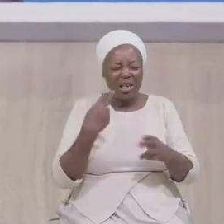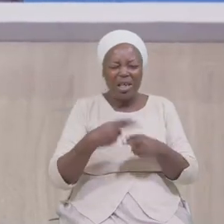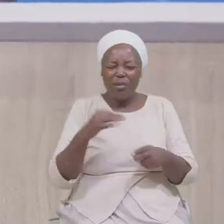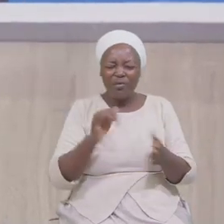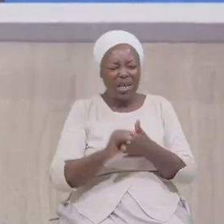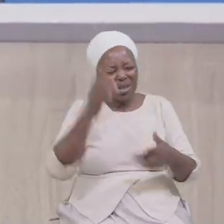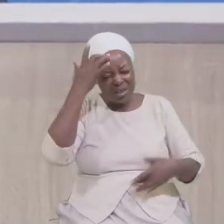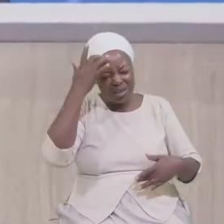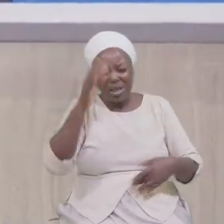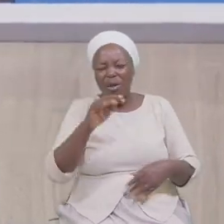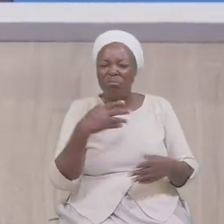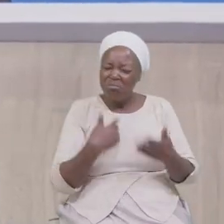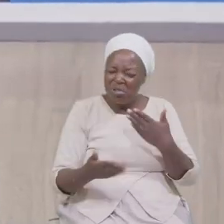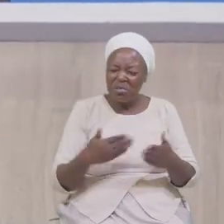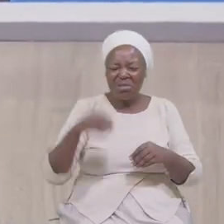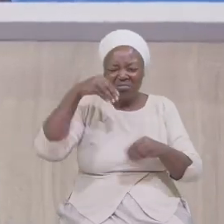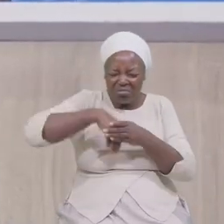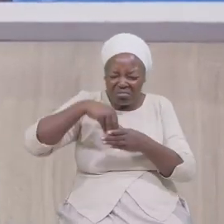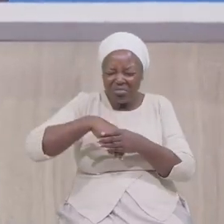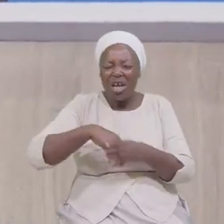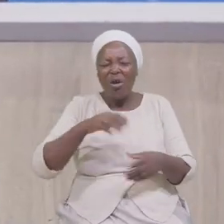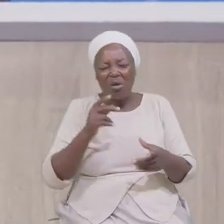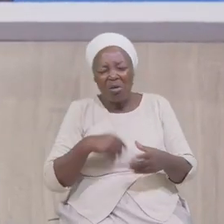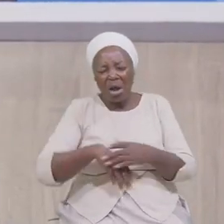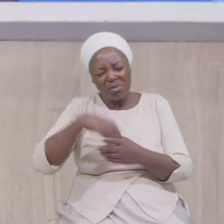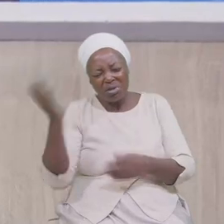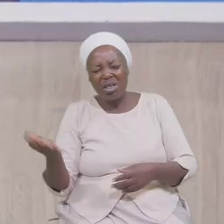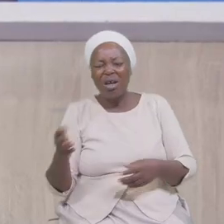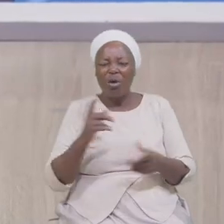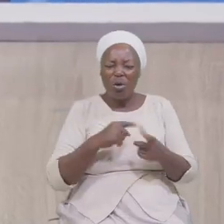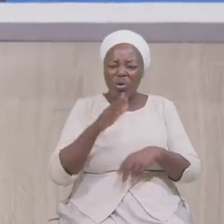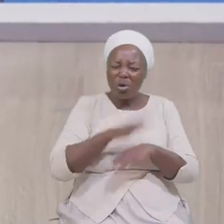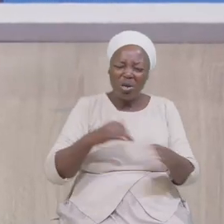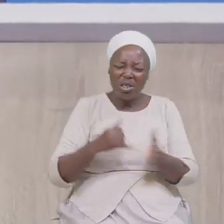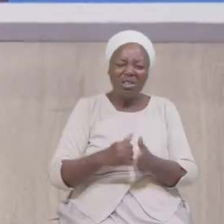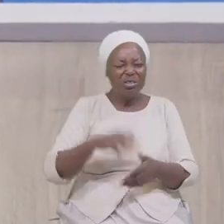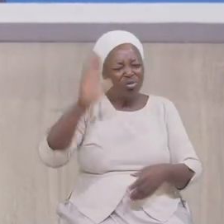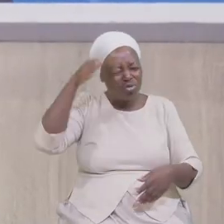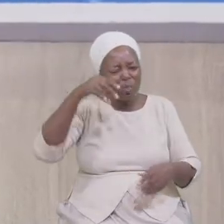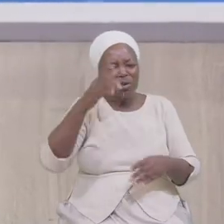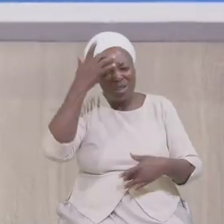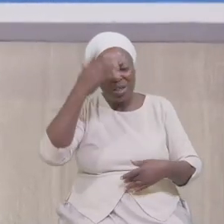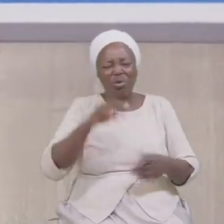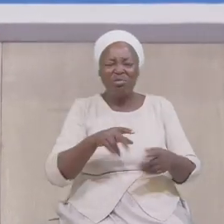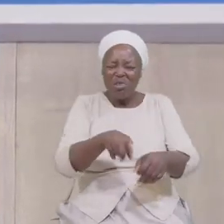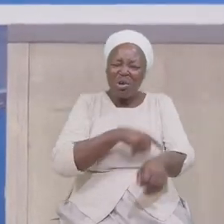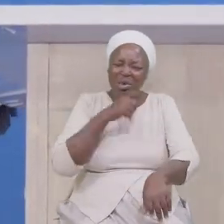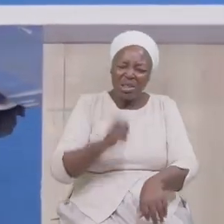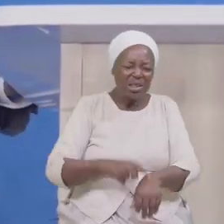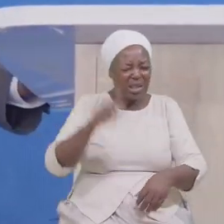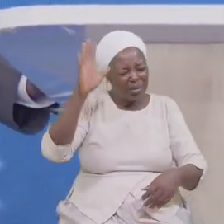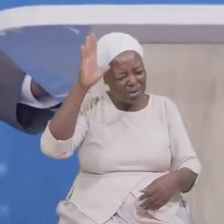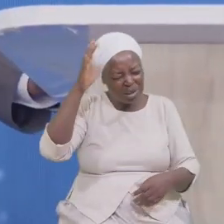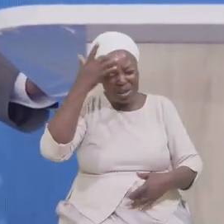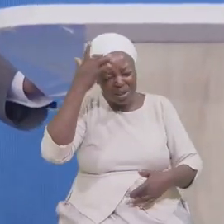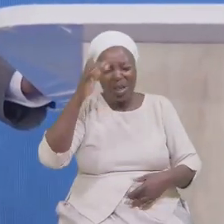disease, whether it's internal or it's external, or they call it incurable, or they say it's a long-standing sickness, oh Lord, by your